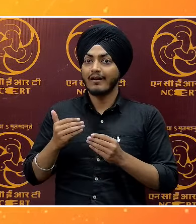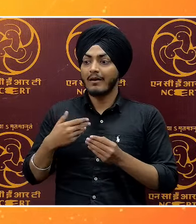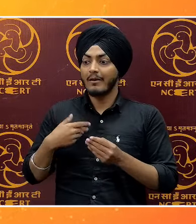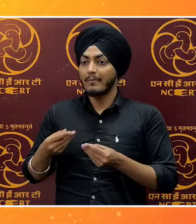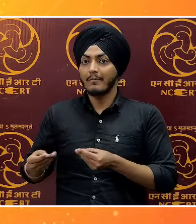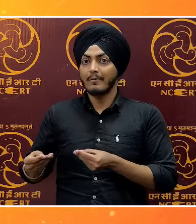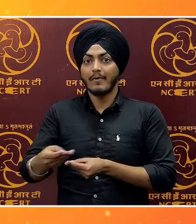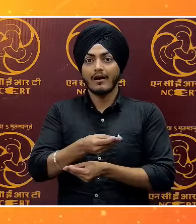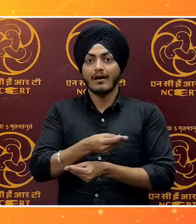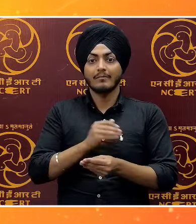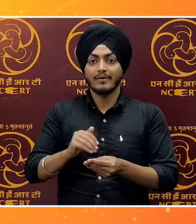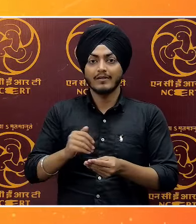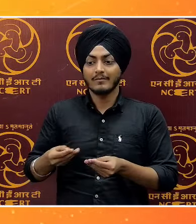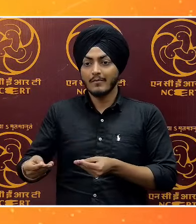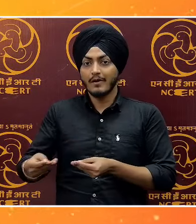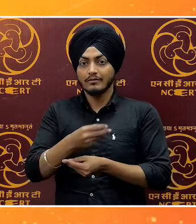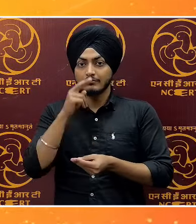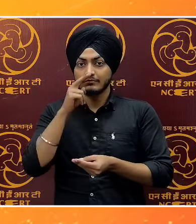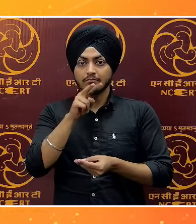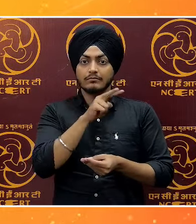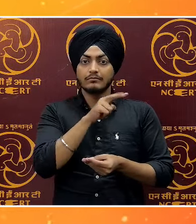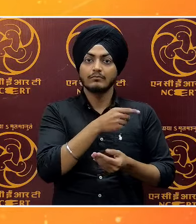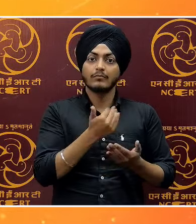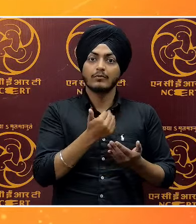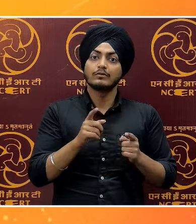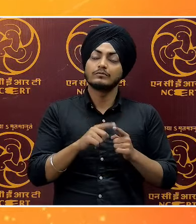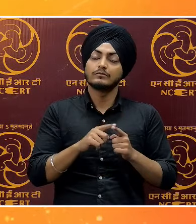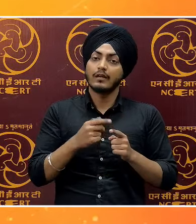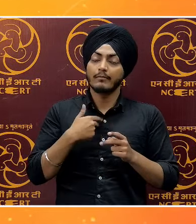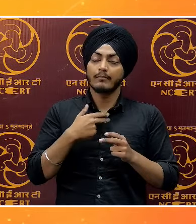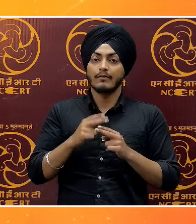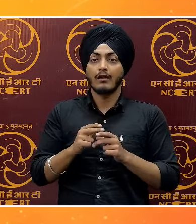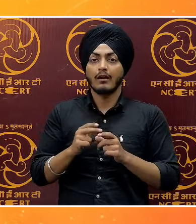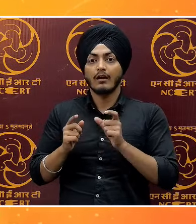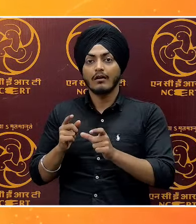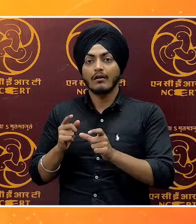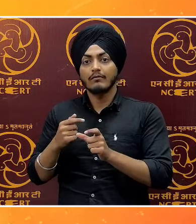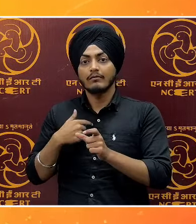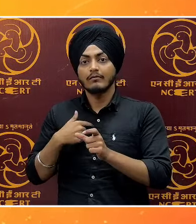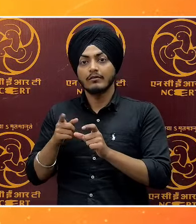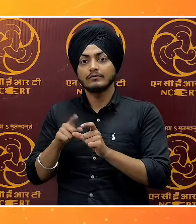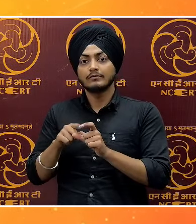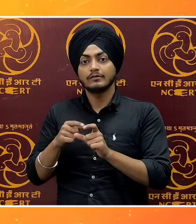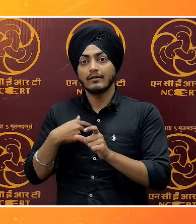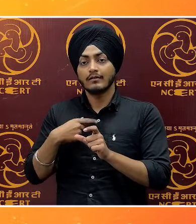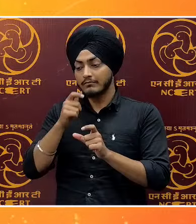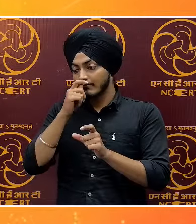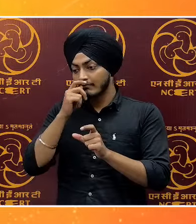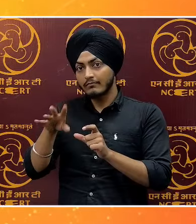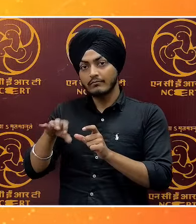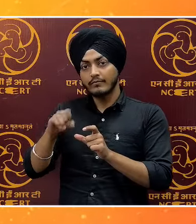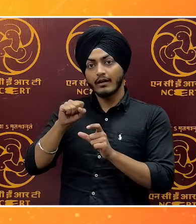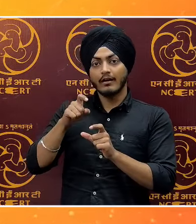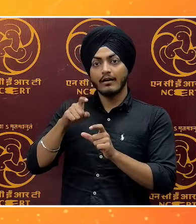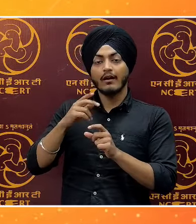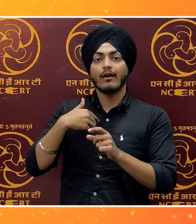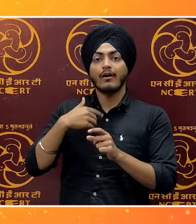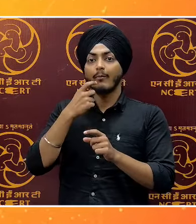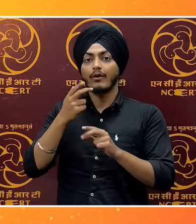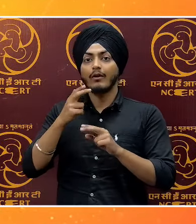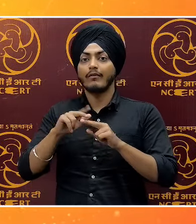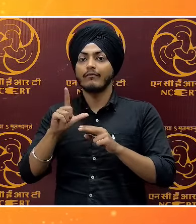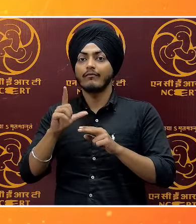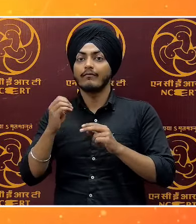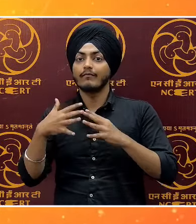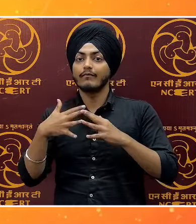in their environment. So we Right. can label it that these are the flowers, we can label it. So labeling helps us in learning the